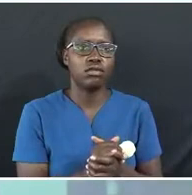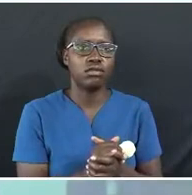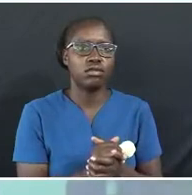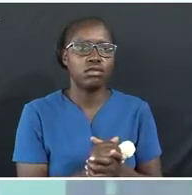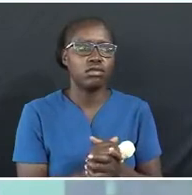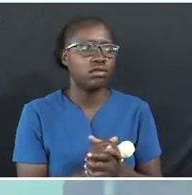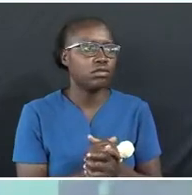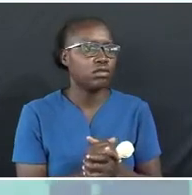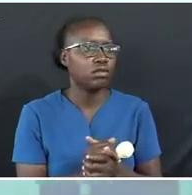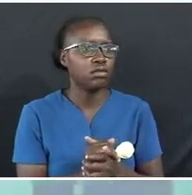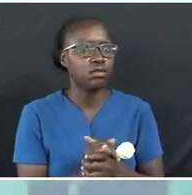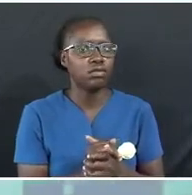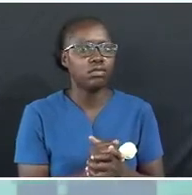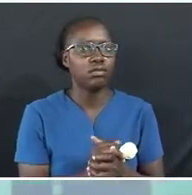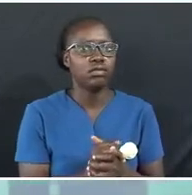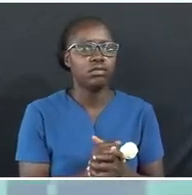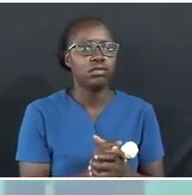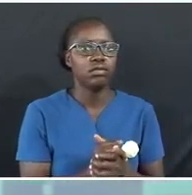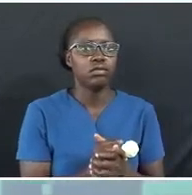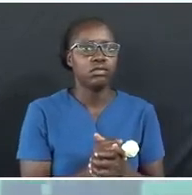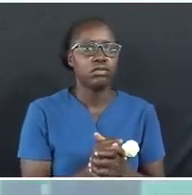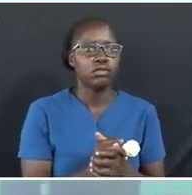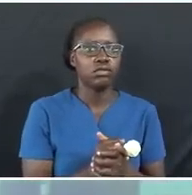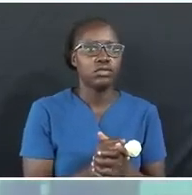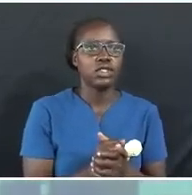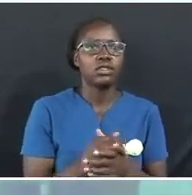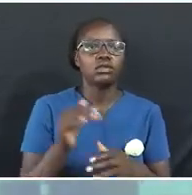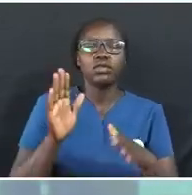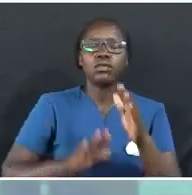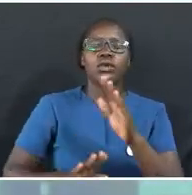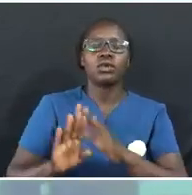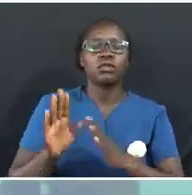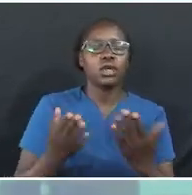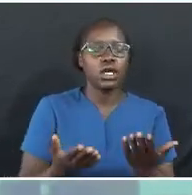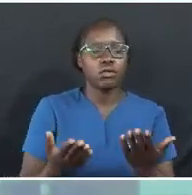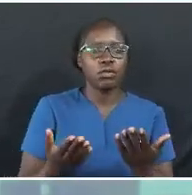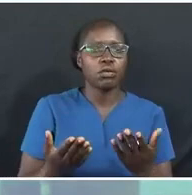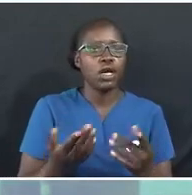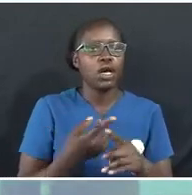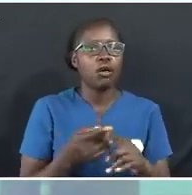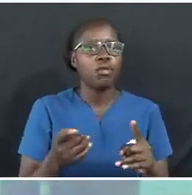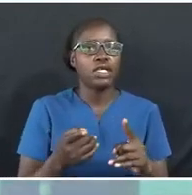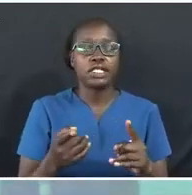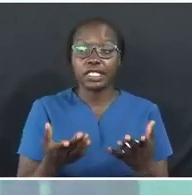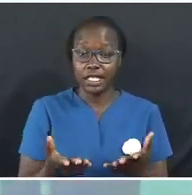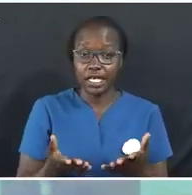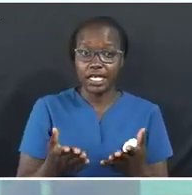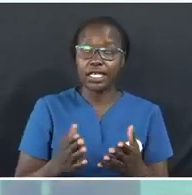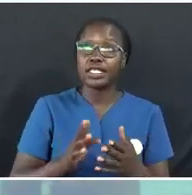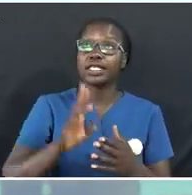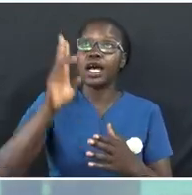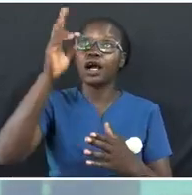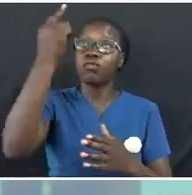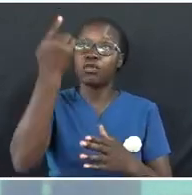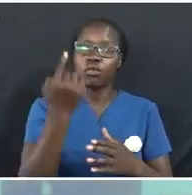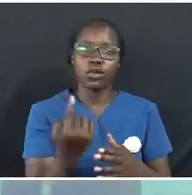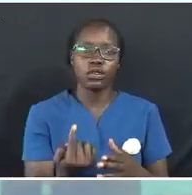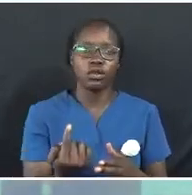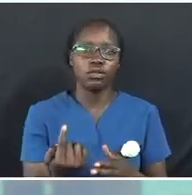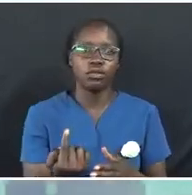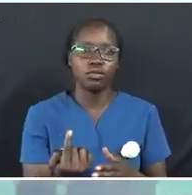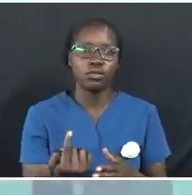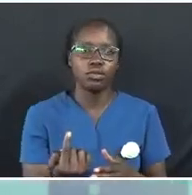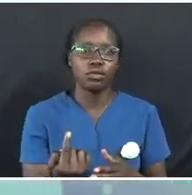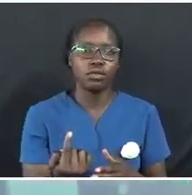have the bottom up. But here, the philosophy here is up what? Yeah, that's